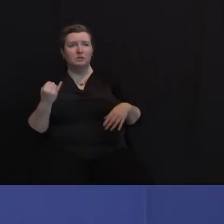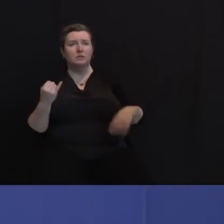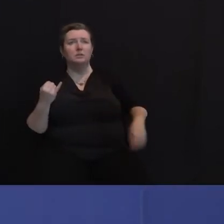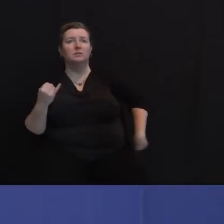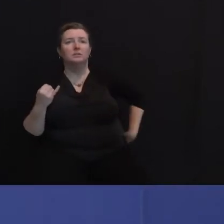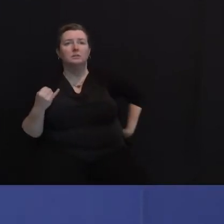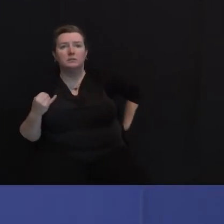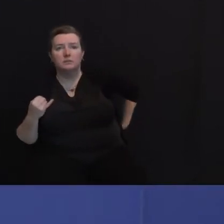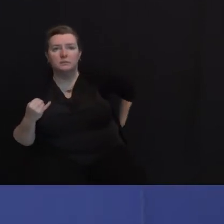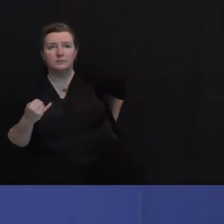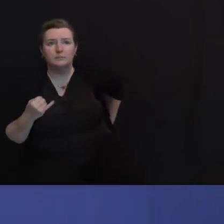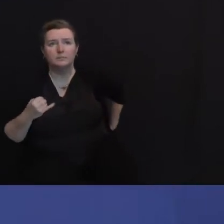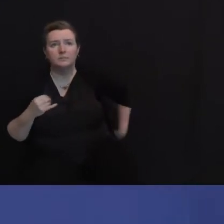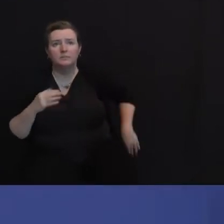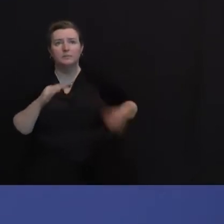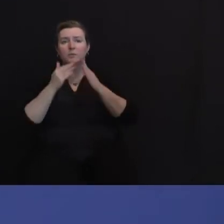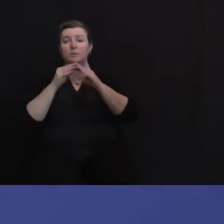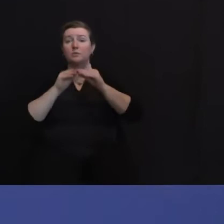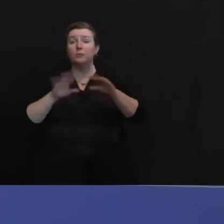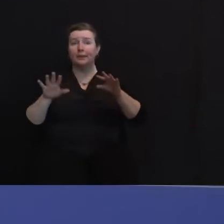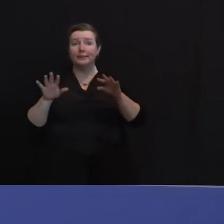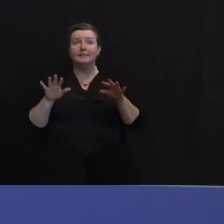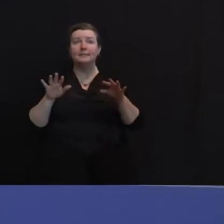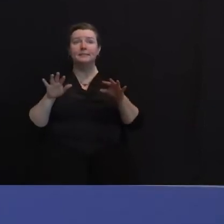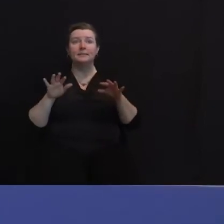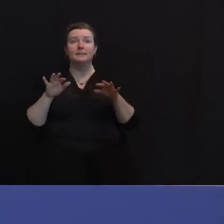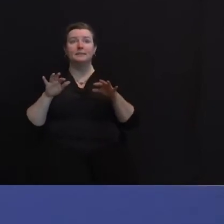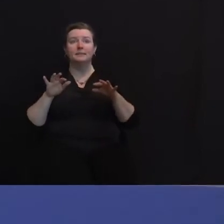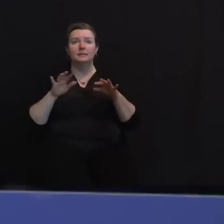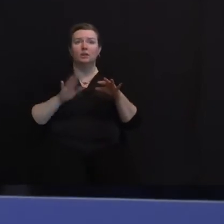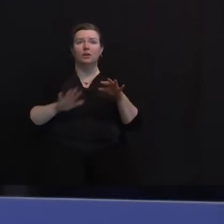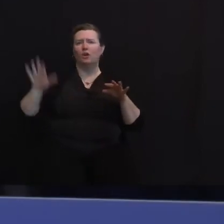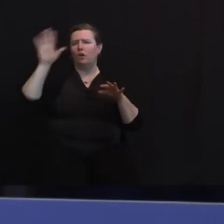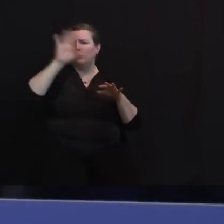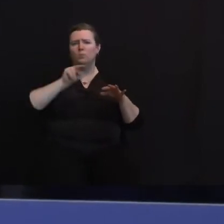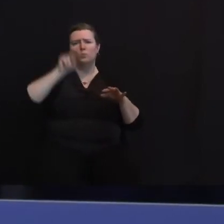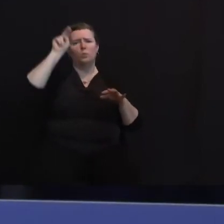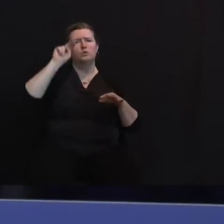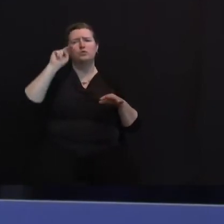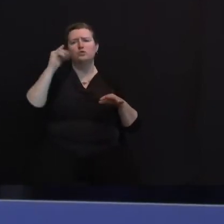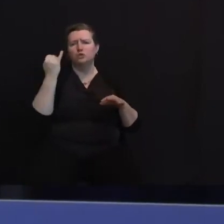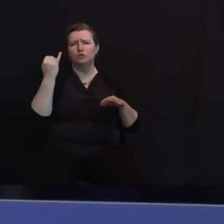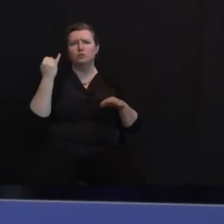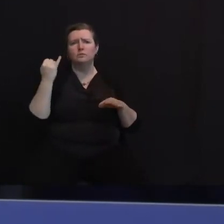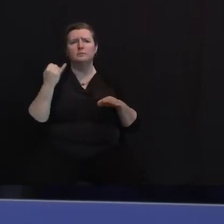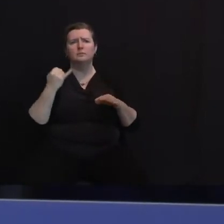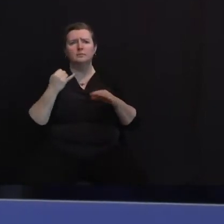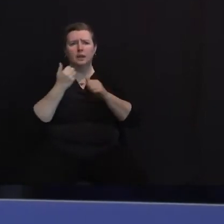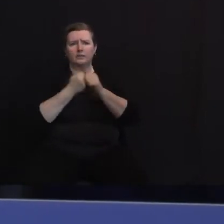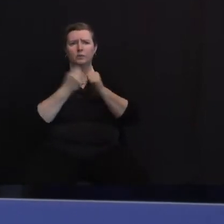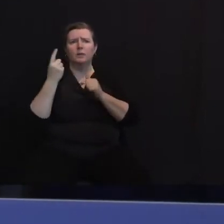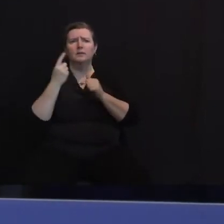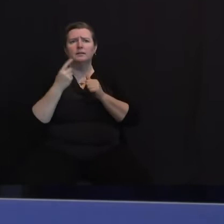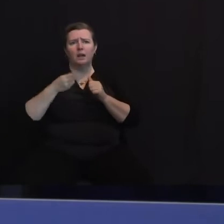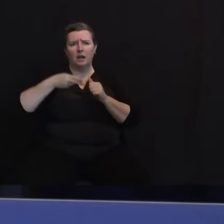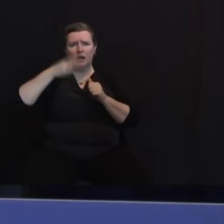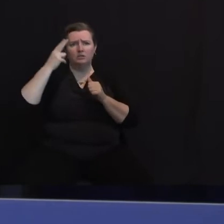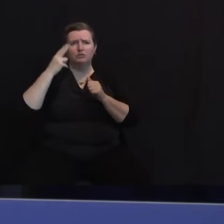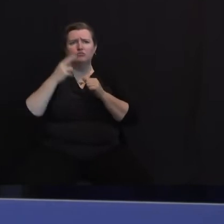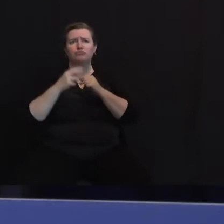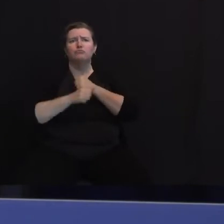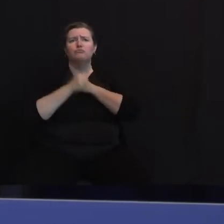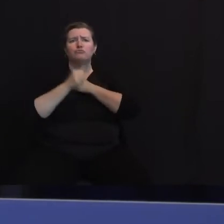spread covers the whole state. Everybody is in a high-risk situation,